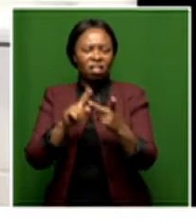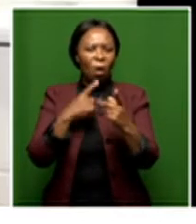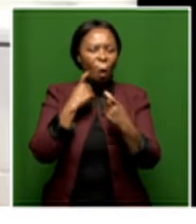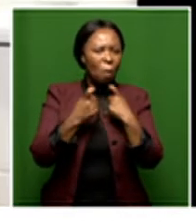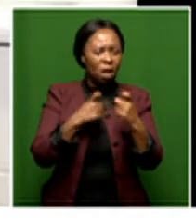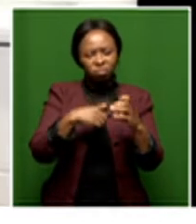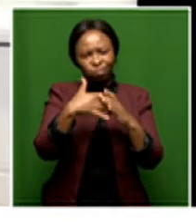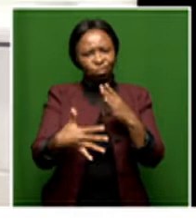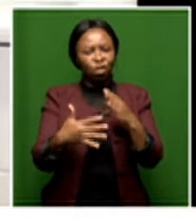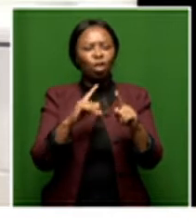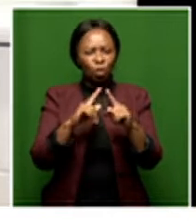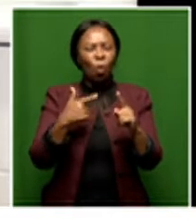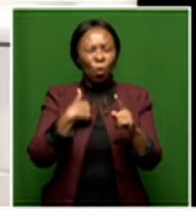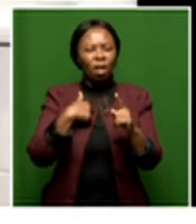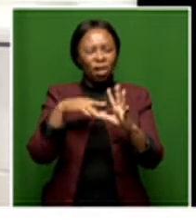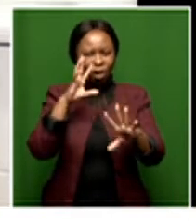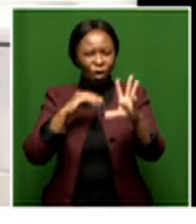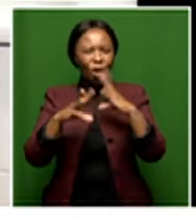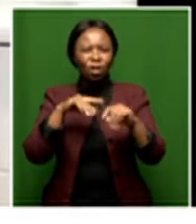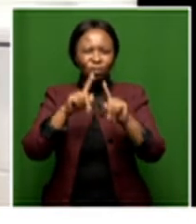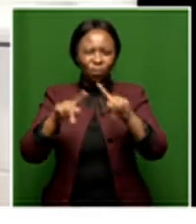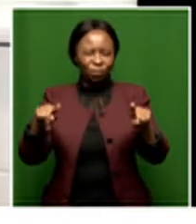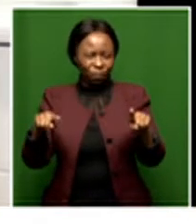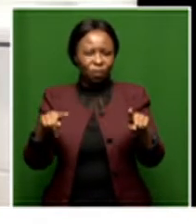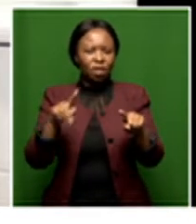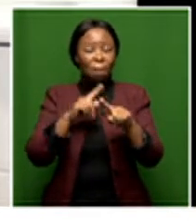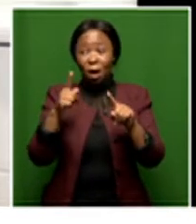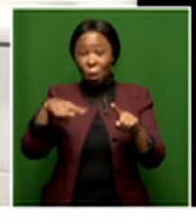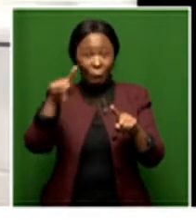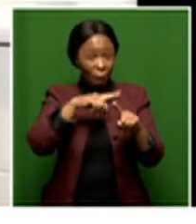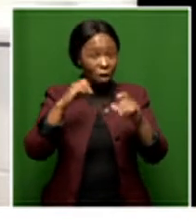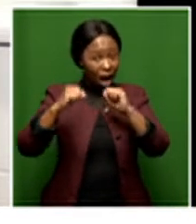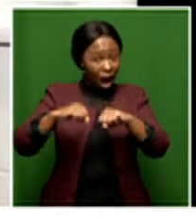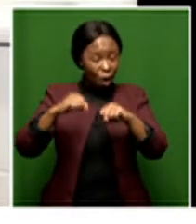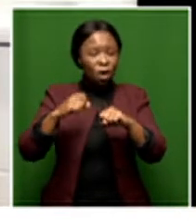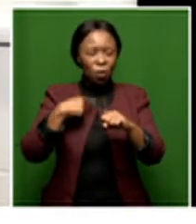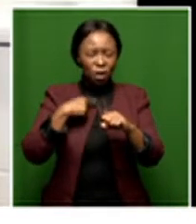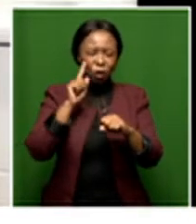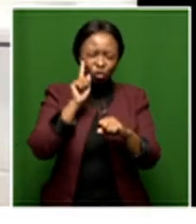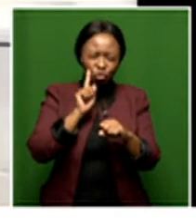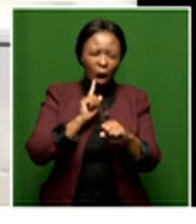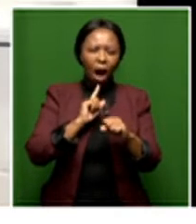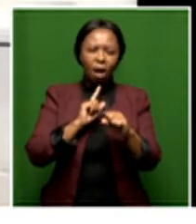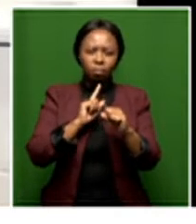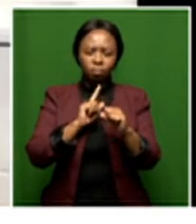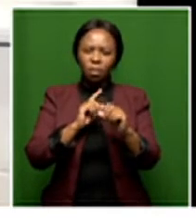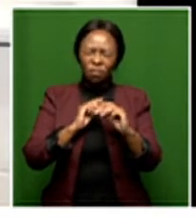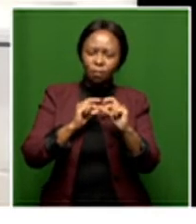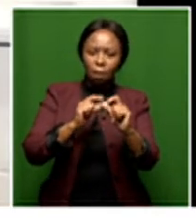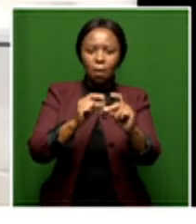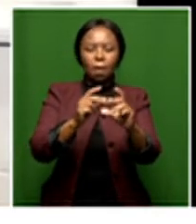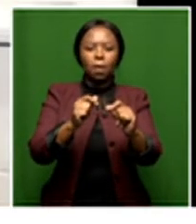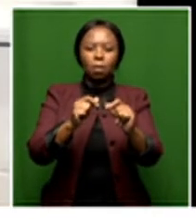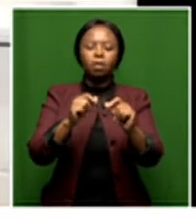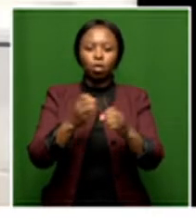to learn on the way. Mm-hmm. But I think everyone would agree that we're trying to accelerate that 3B rollout. And certainly when